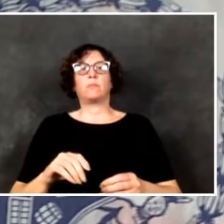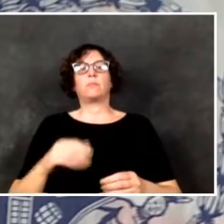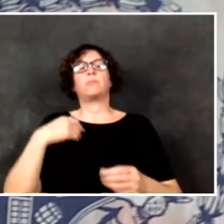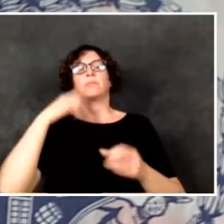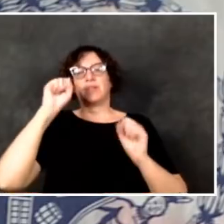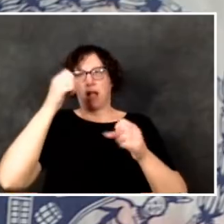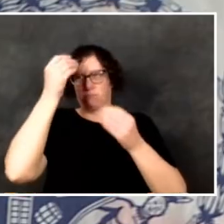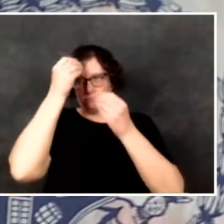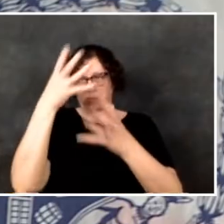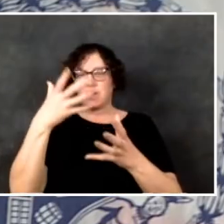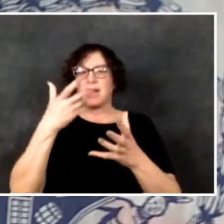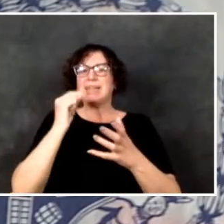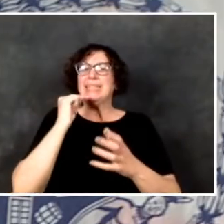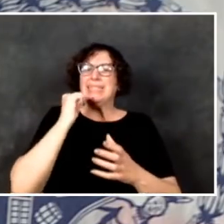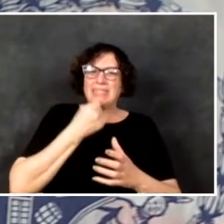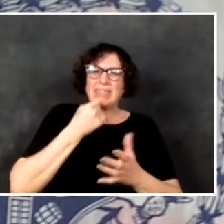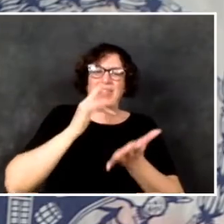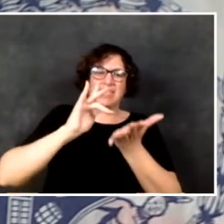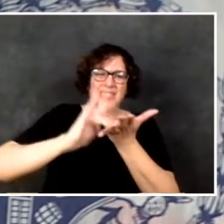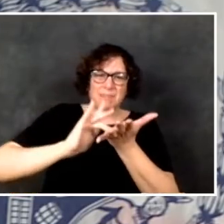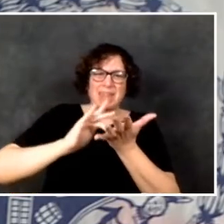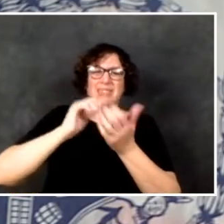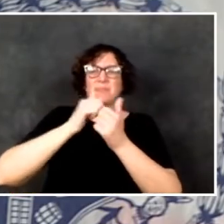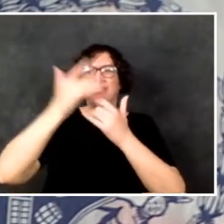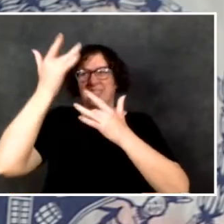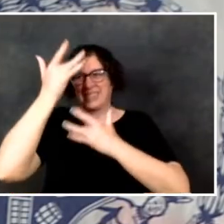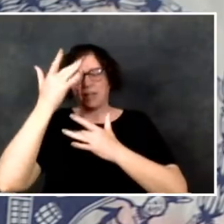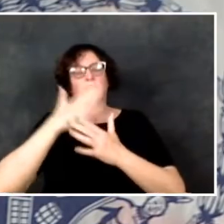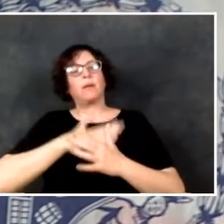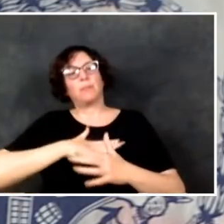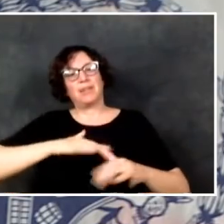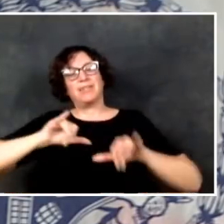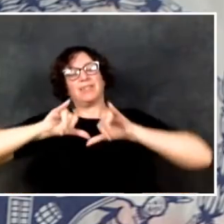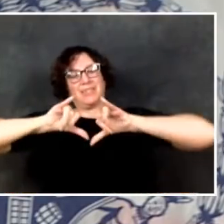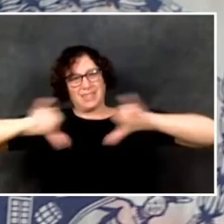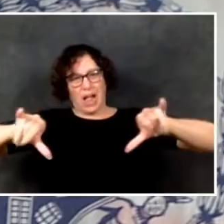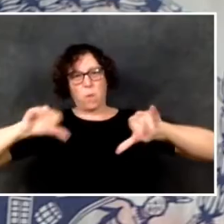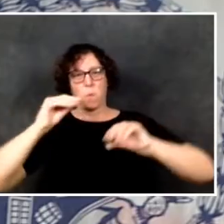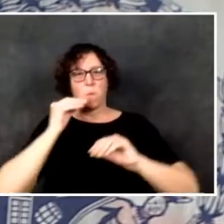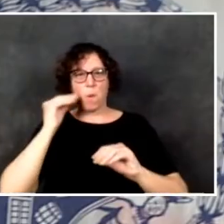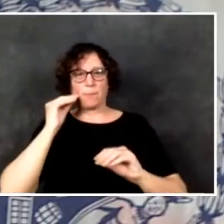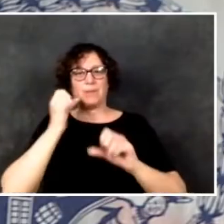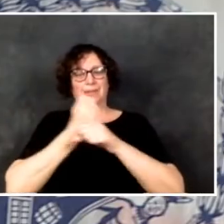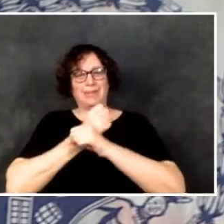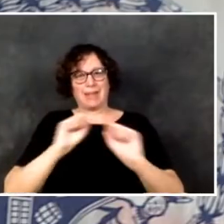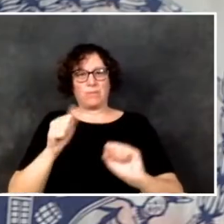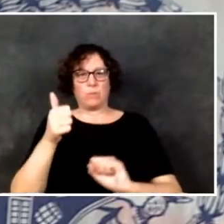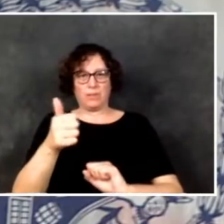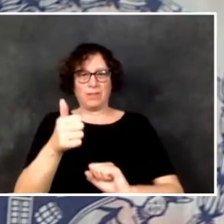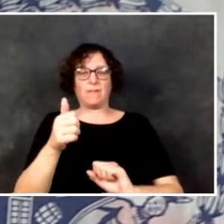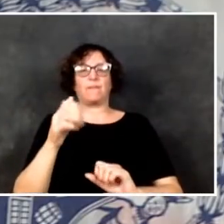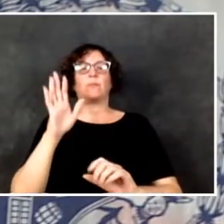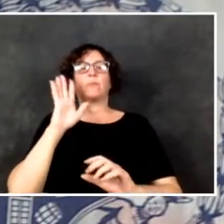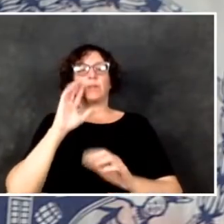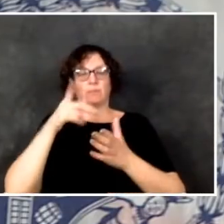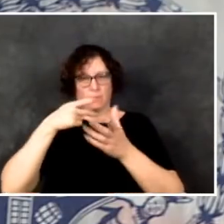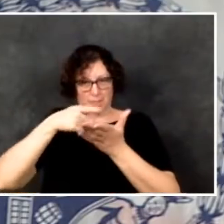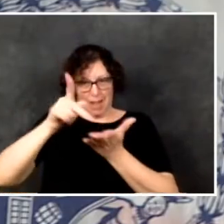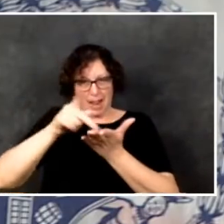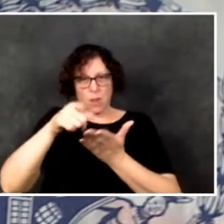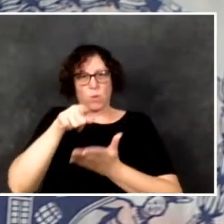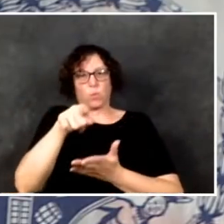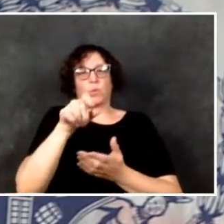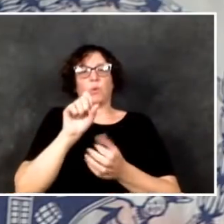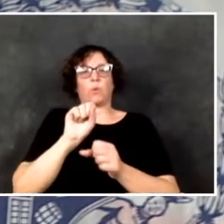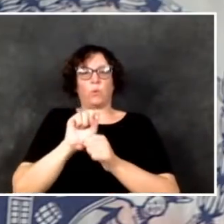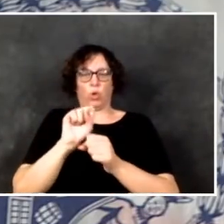create a threat, I don't want them any place that might be a danger to them. I want them home. And we'll make sure that guidance is given